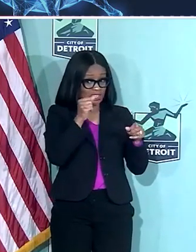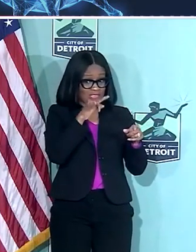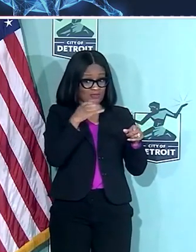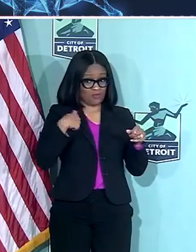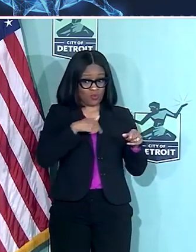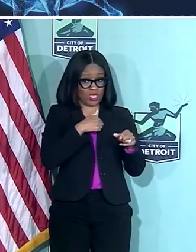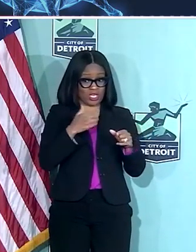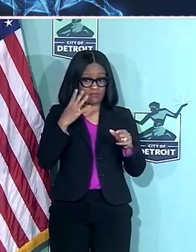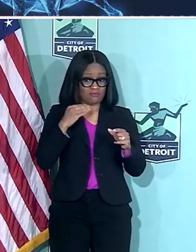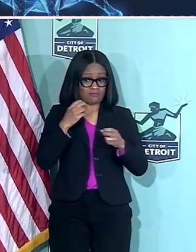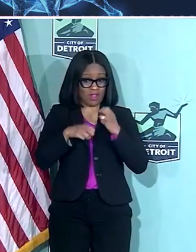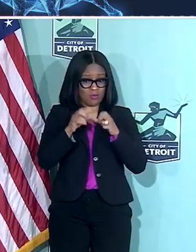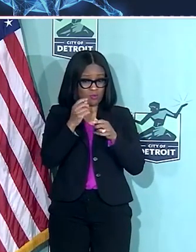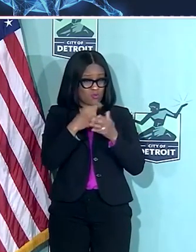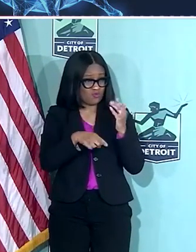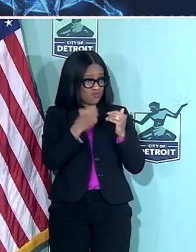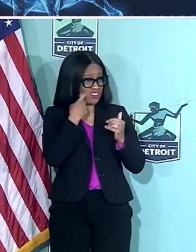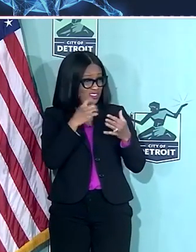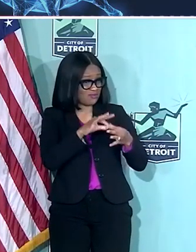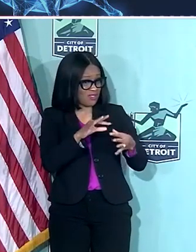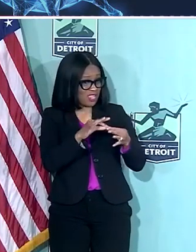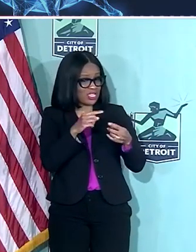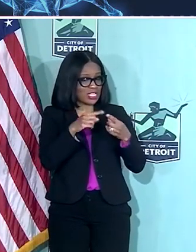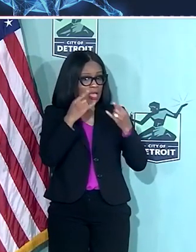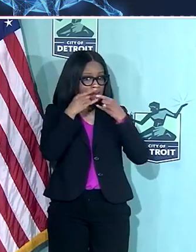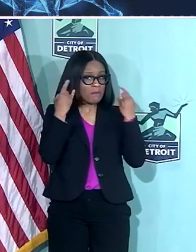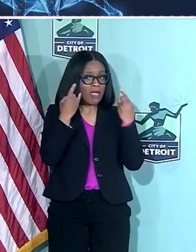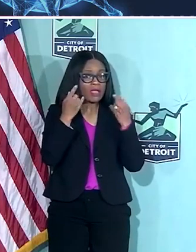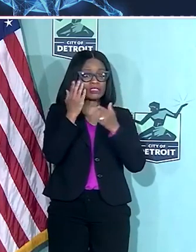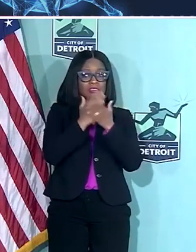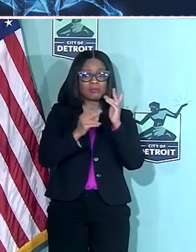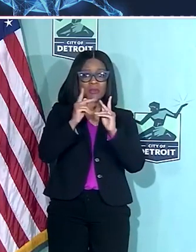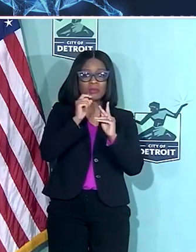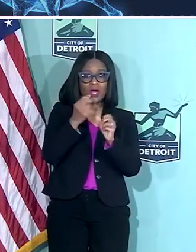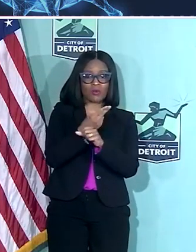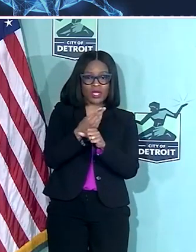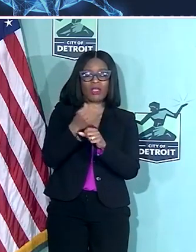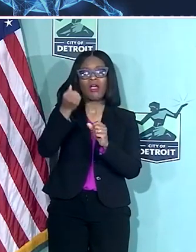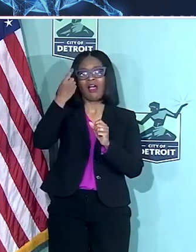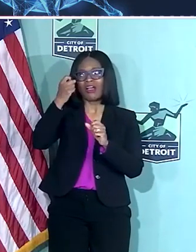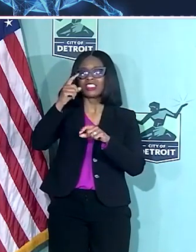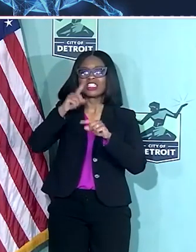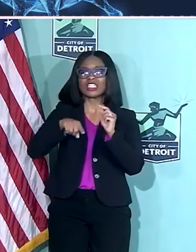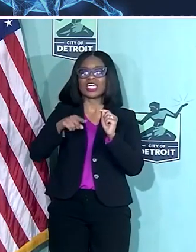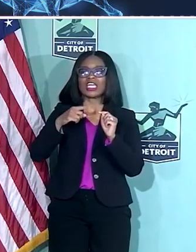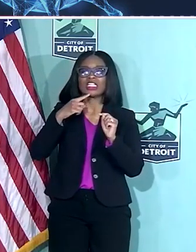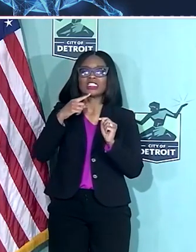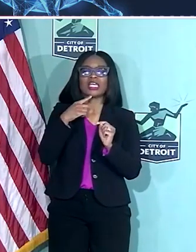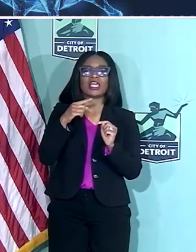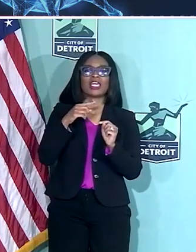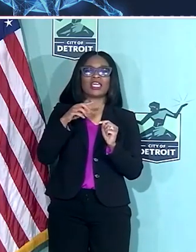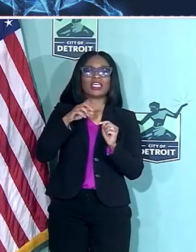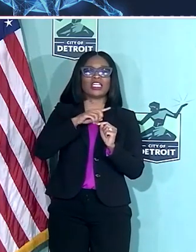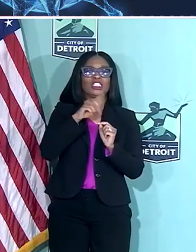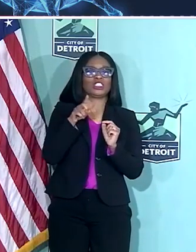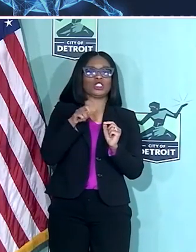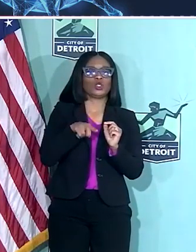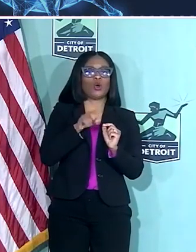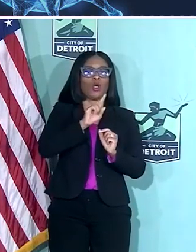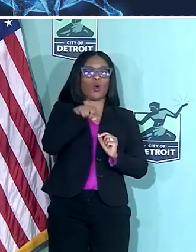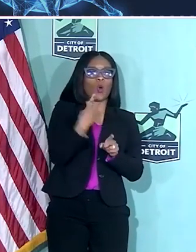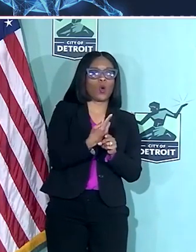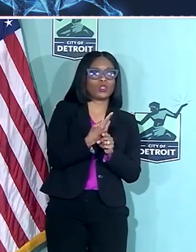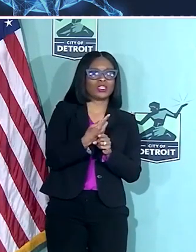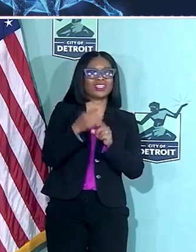serious, I recognize the fact that she can't make a standalone decision in Detroit like she could do in the Upper